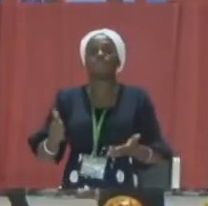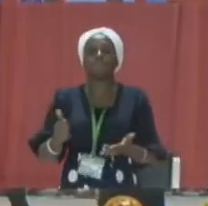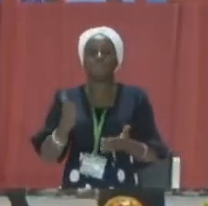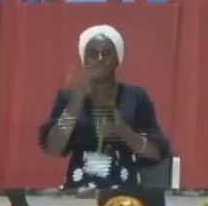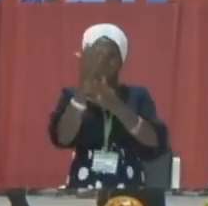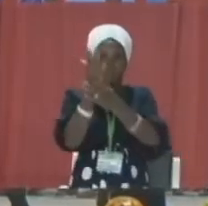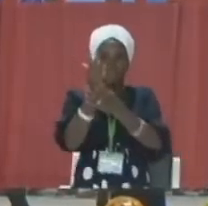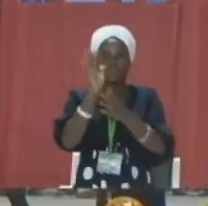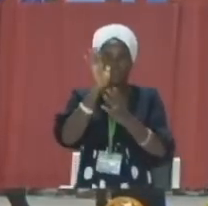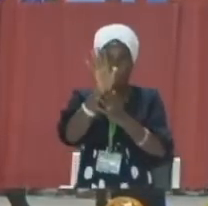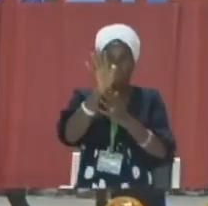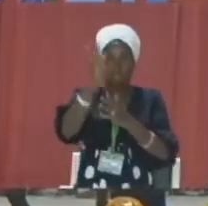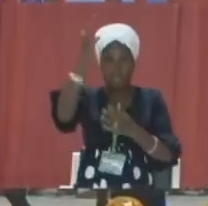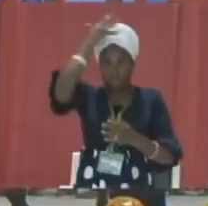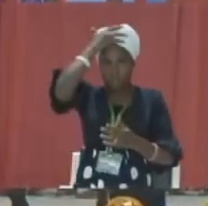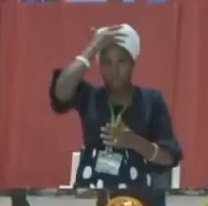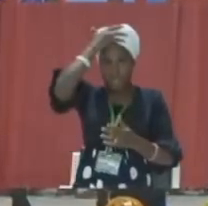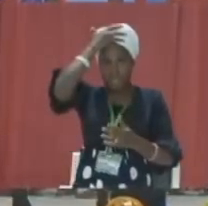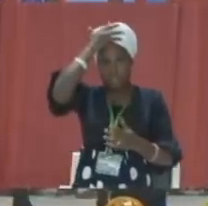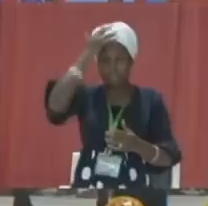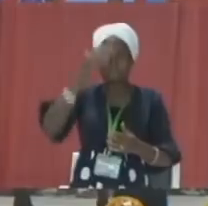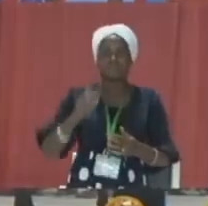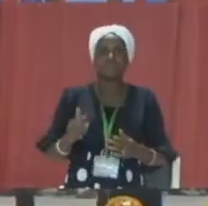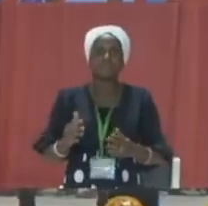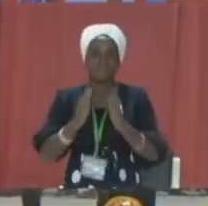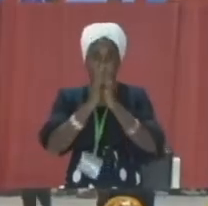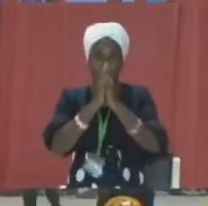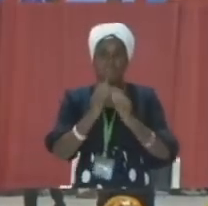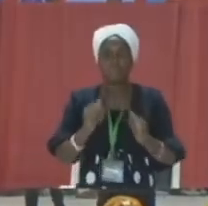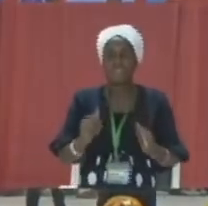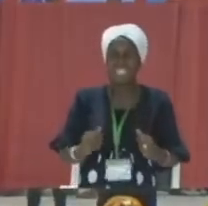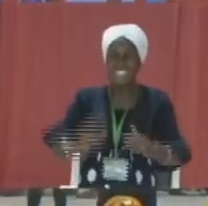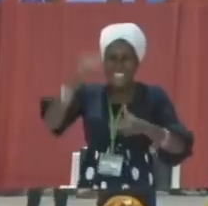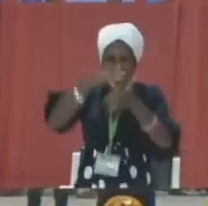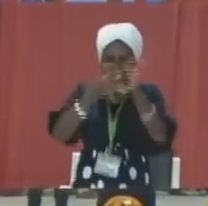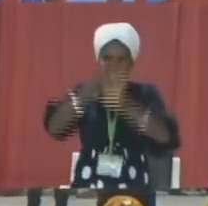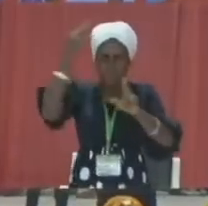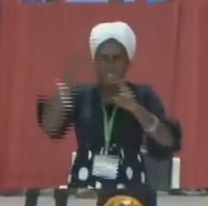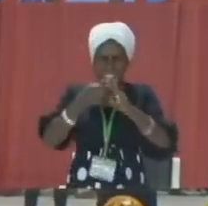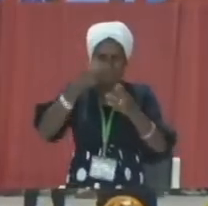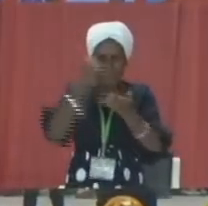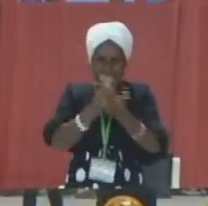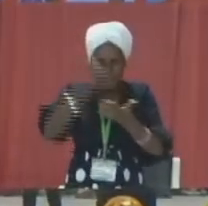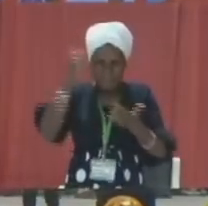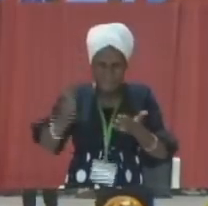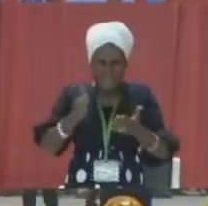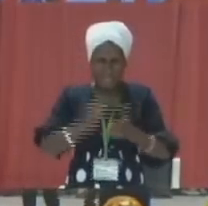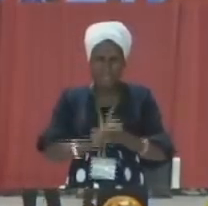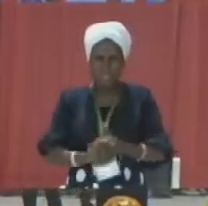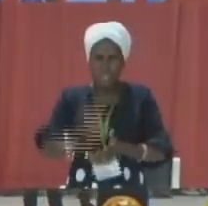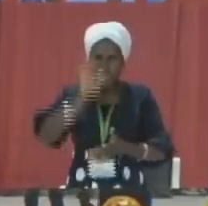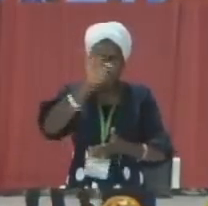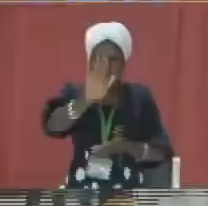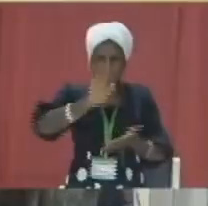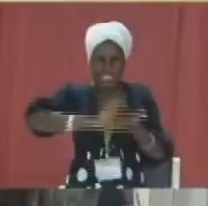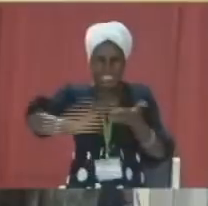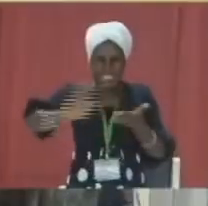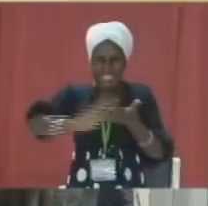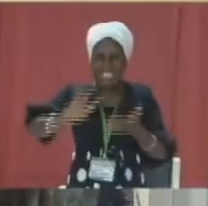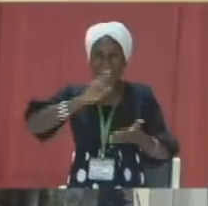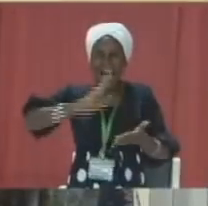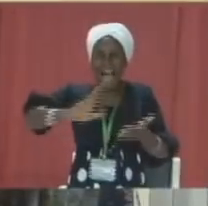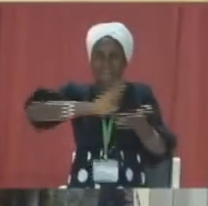pray for you. In the name of Jesus, your sins are forgiven